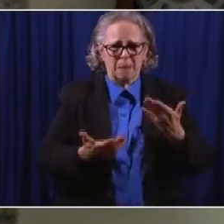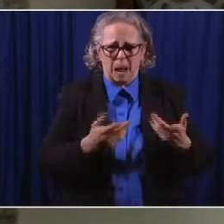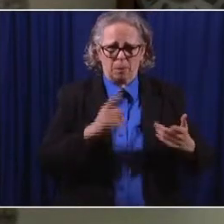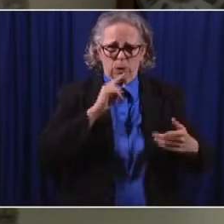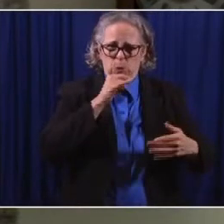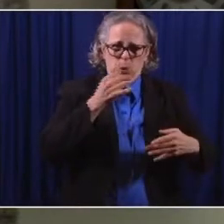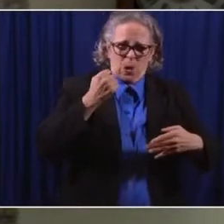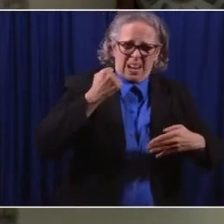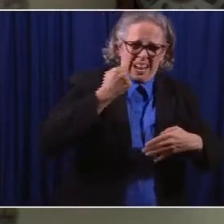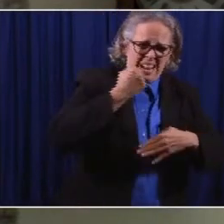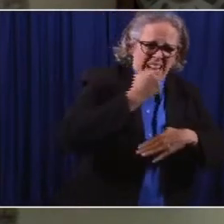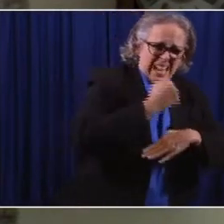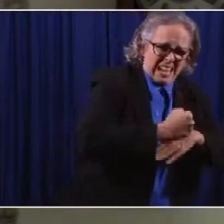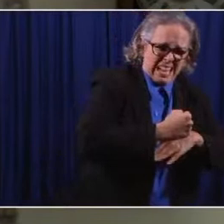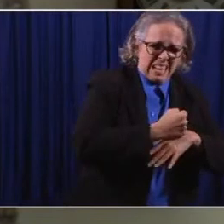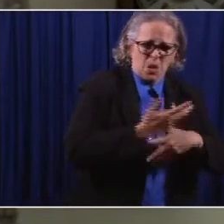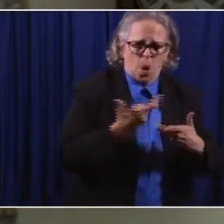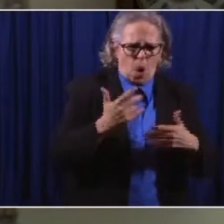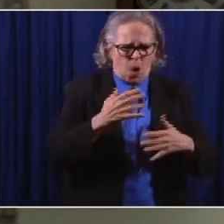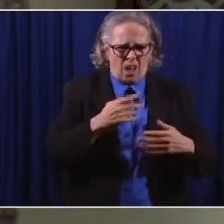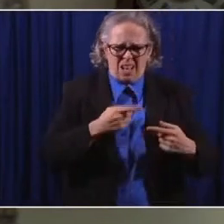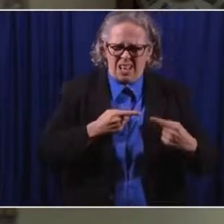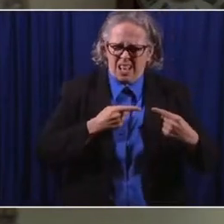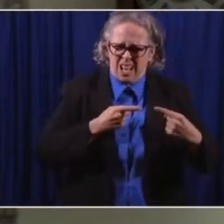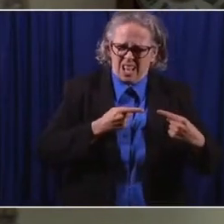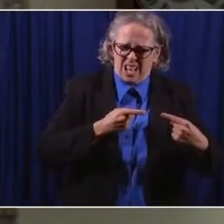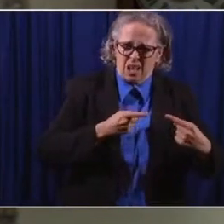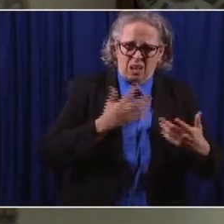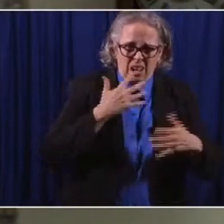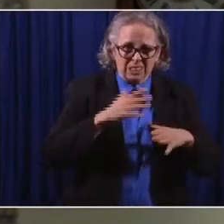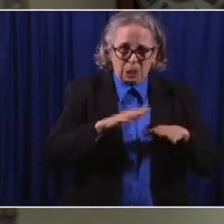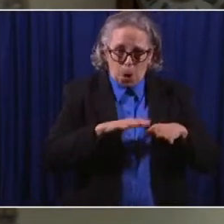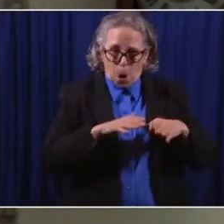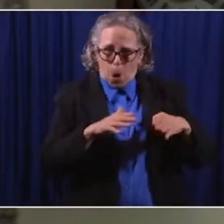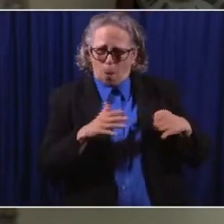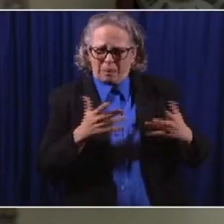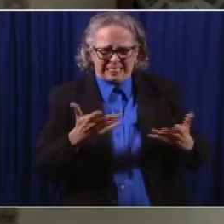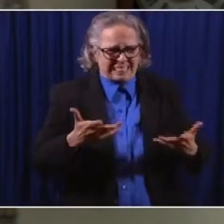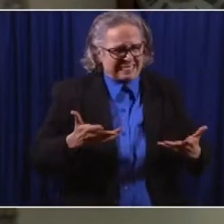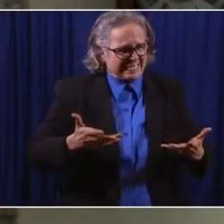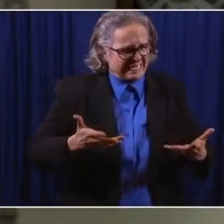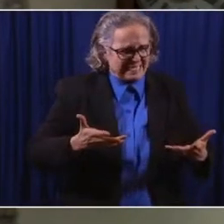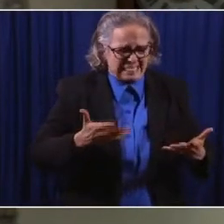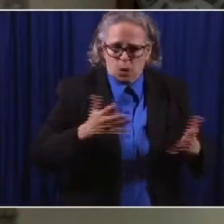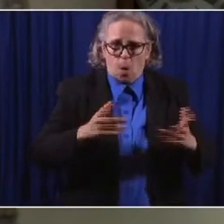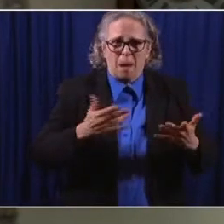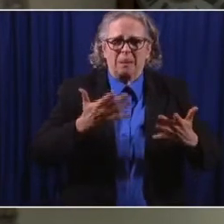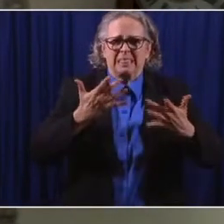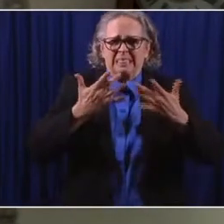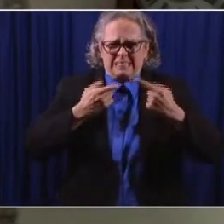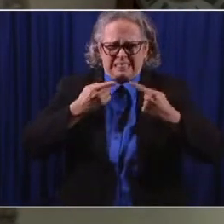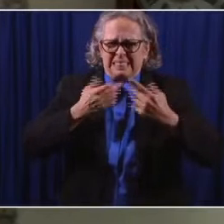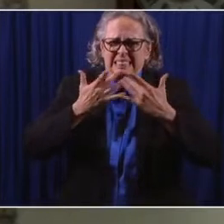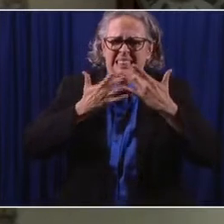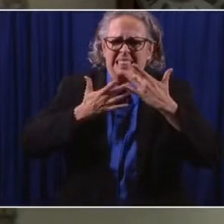up, or they open it, but their business is a fraction of maybe what it was